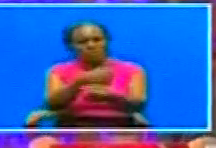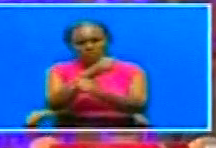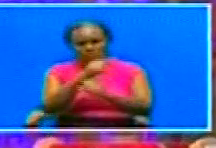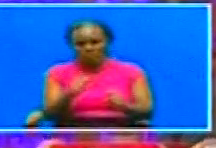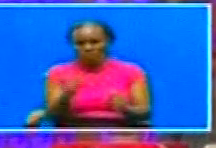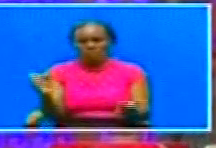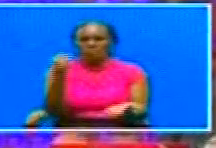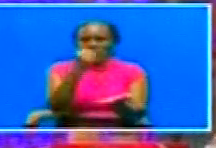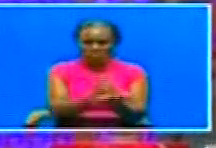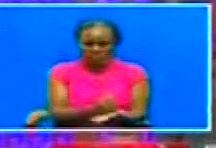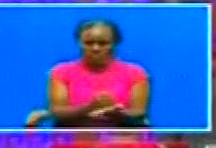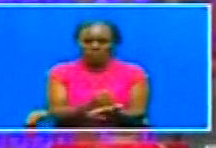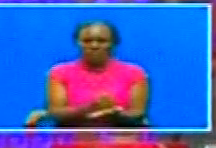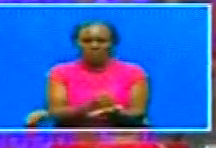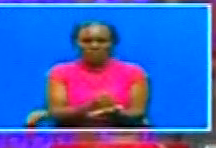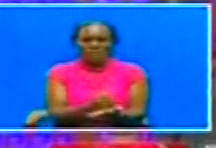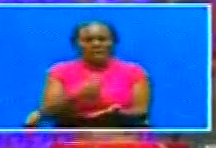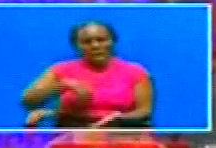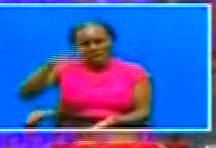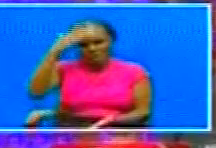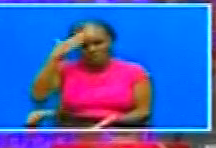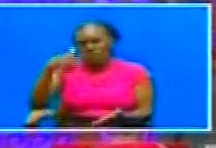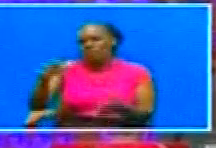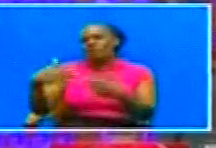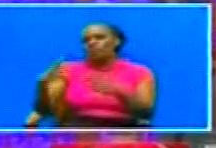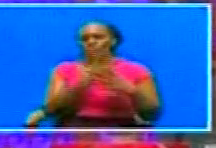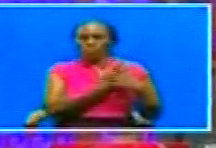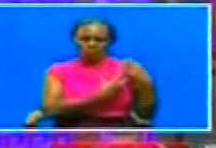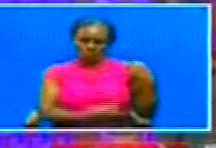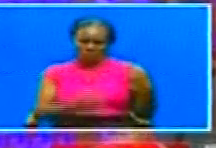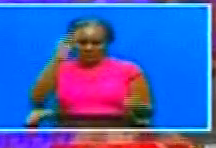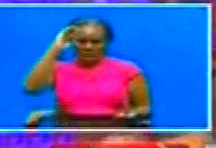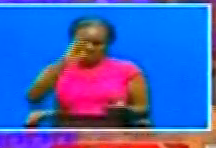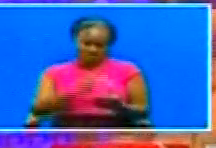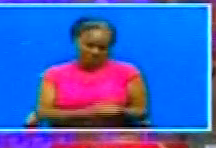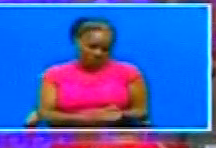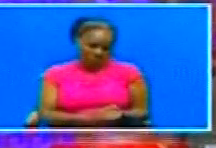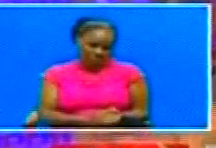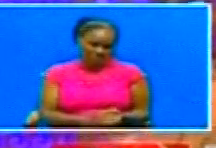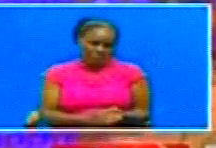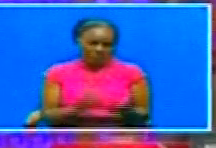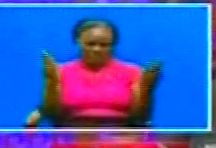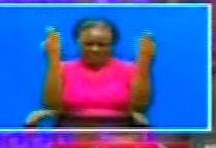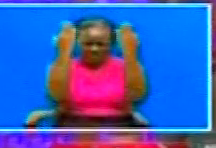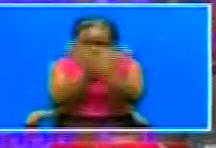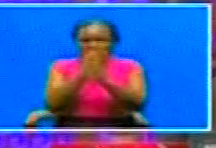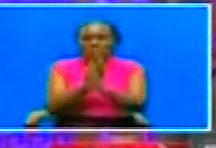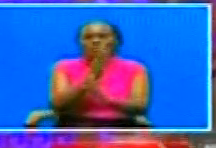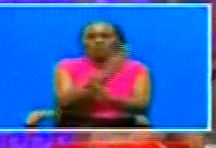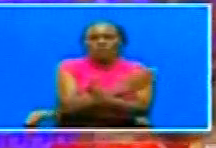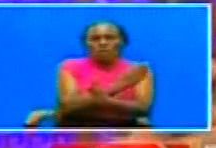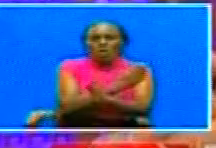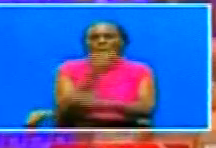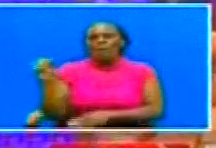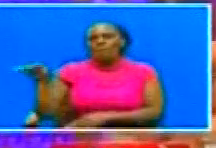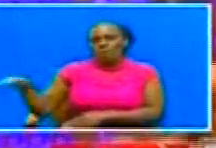heard even in their purest tones. I know they are losing heart, but I believe that it is darkest before dawn. I